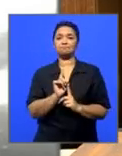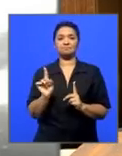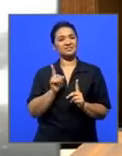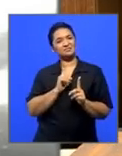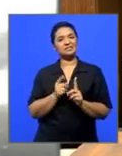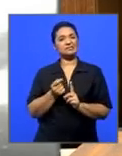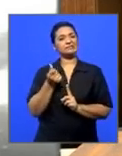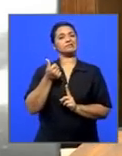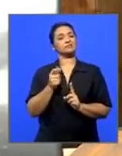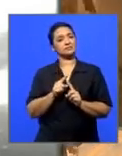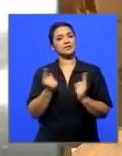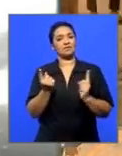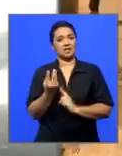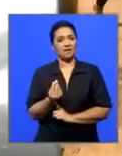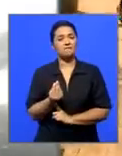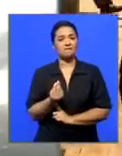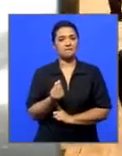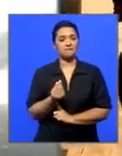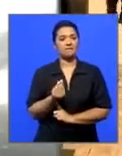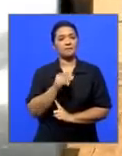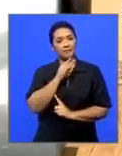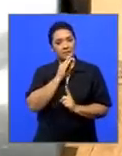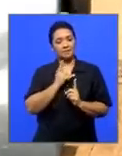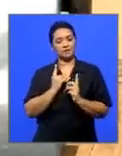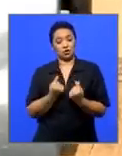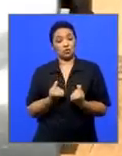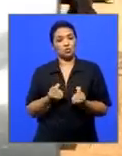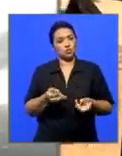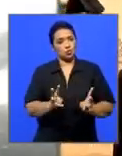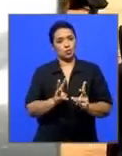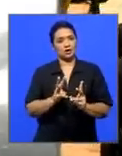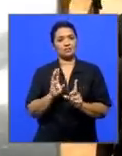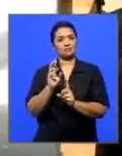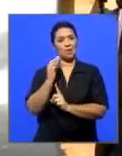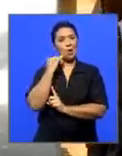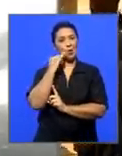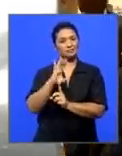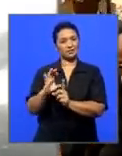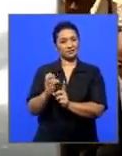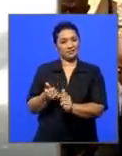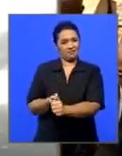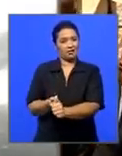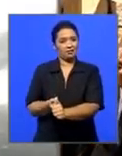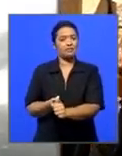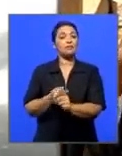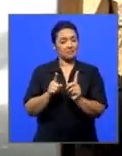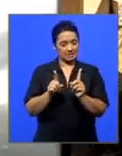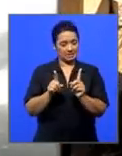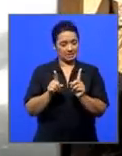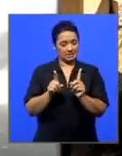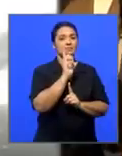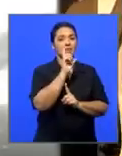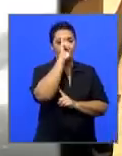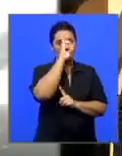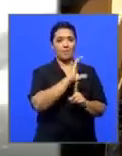not too much difference between the way it is done in the West or conventionally, but also the way traditional